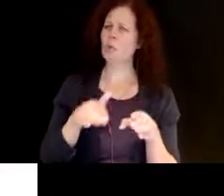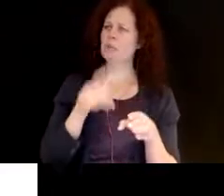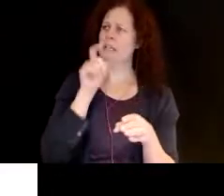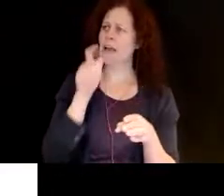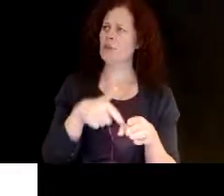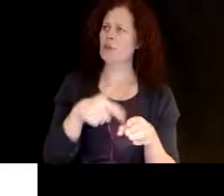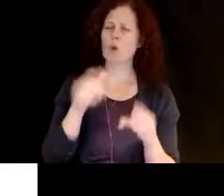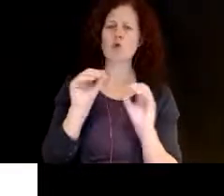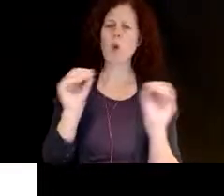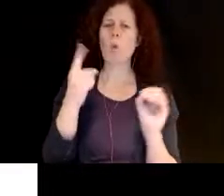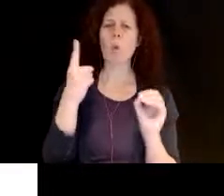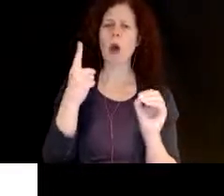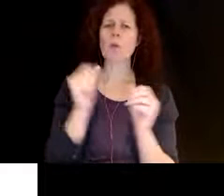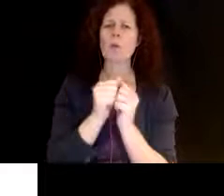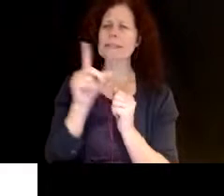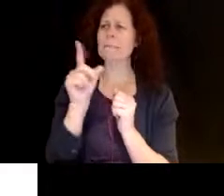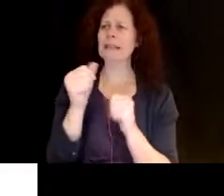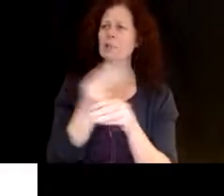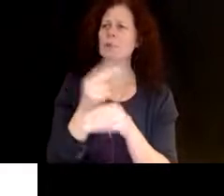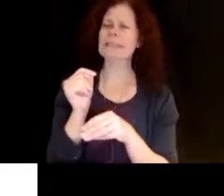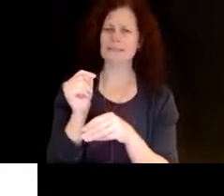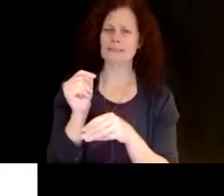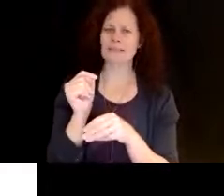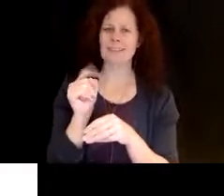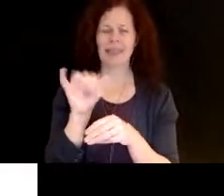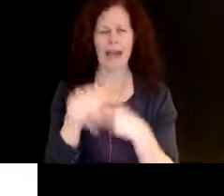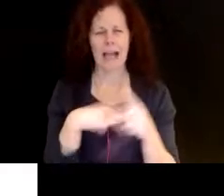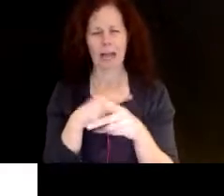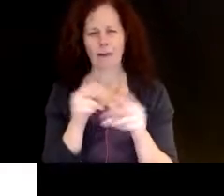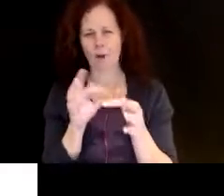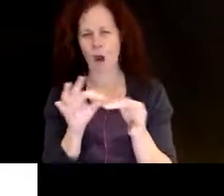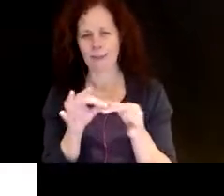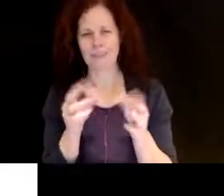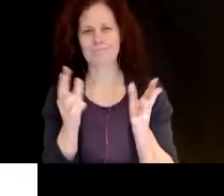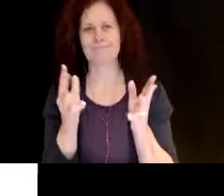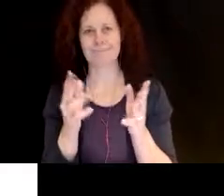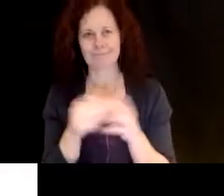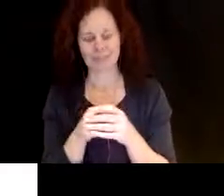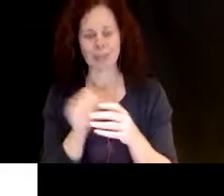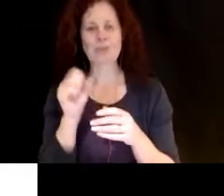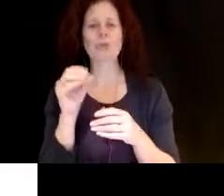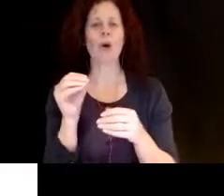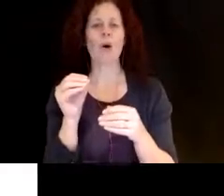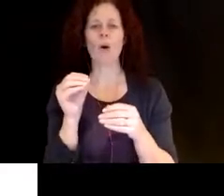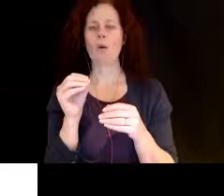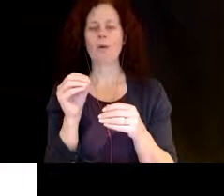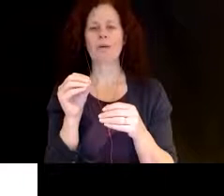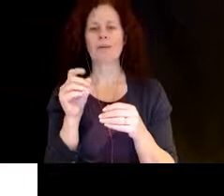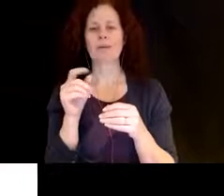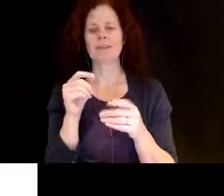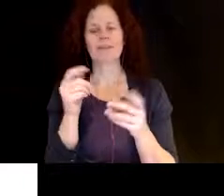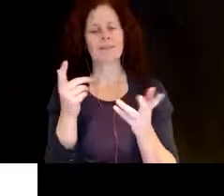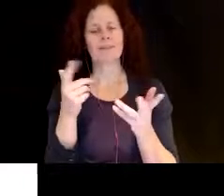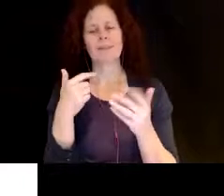with disabilities using it. And so we have both ends of a spectrum, if you will, on that